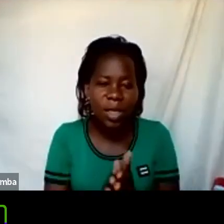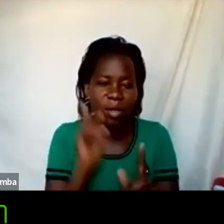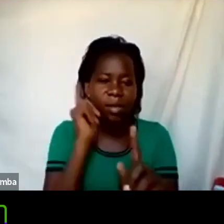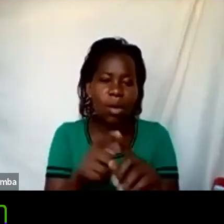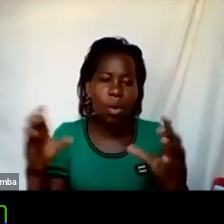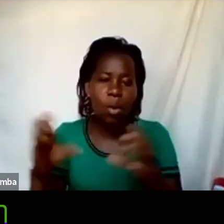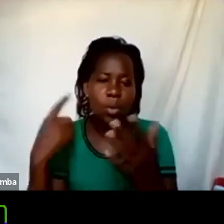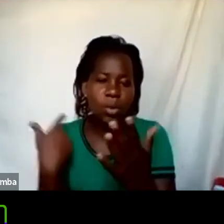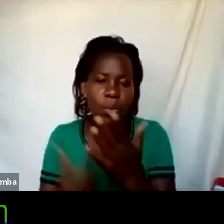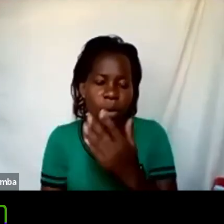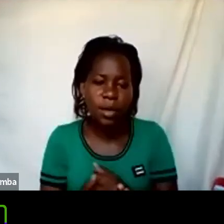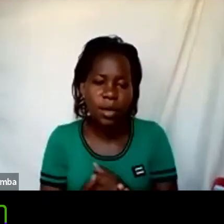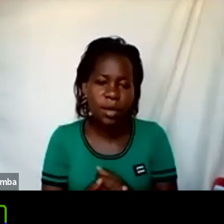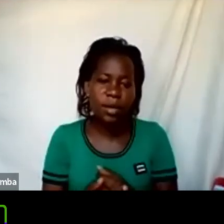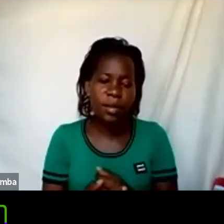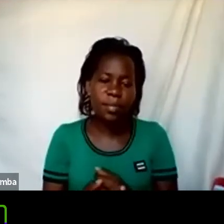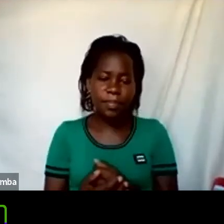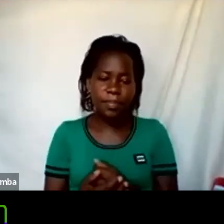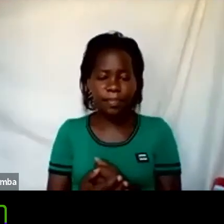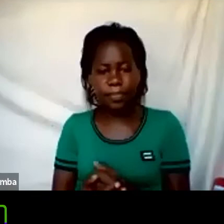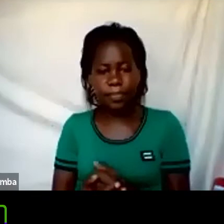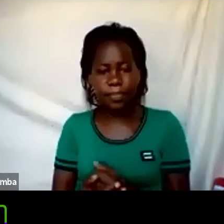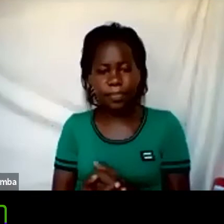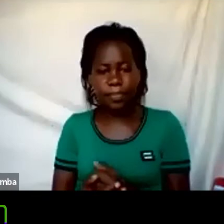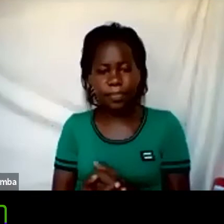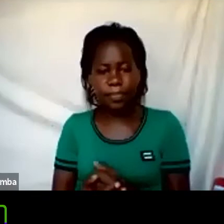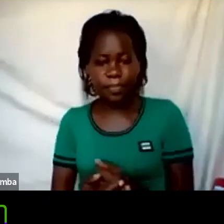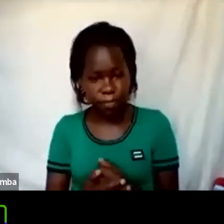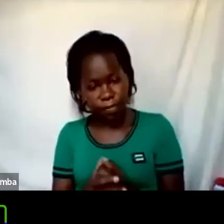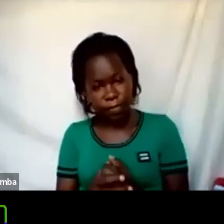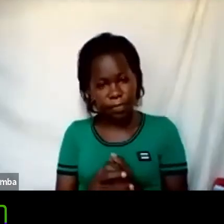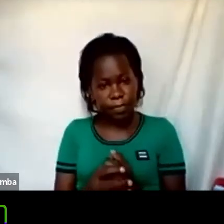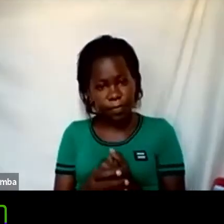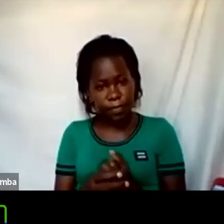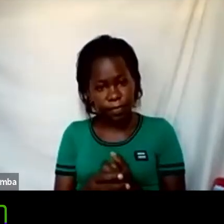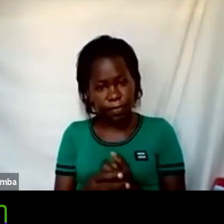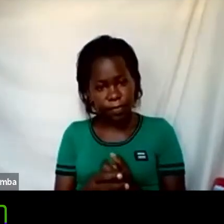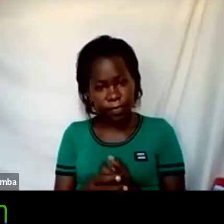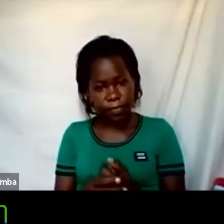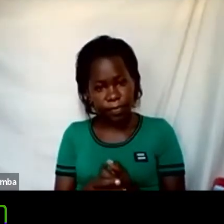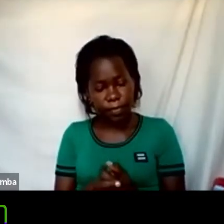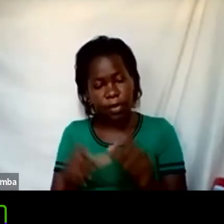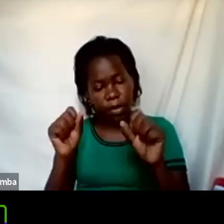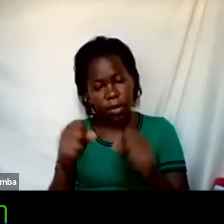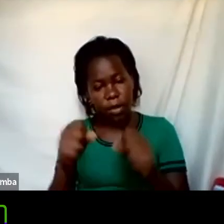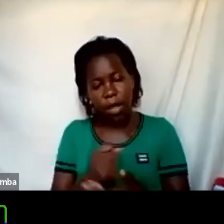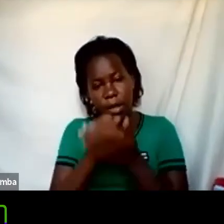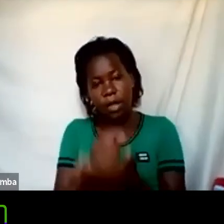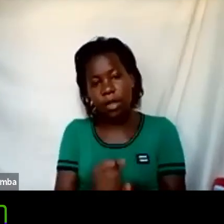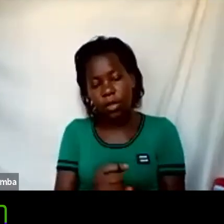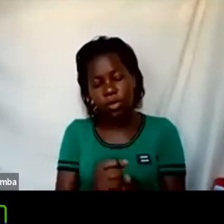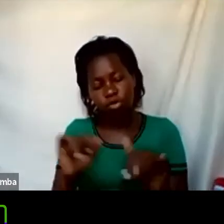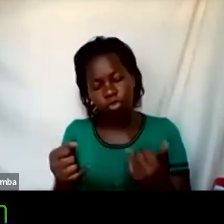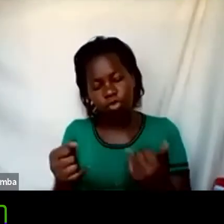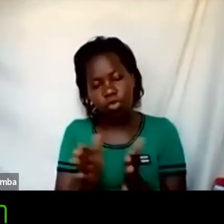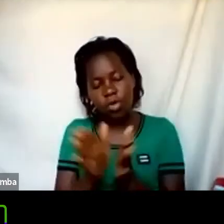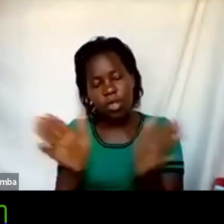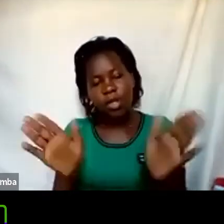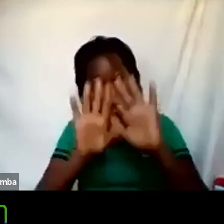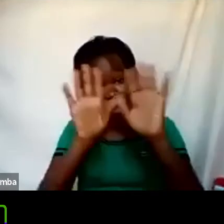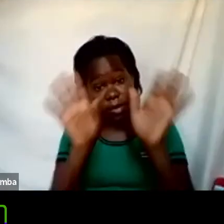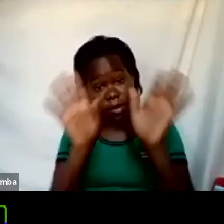you struggle to reach them, what does that mean? So that we're able to help you with slightly more useful information as opposed to me